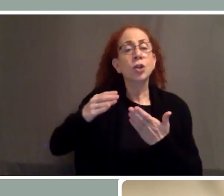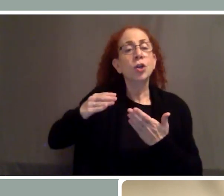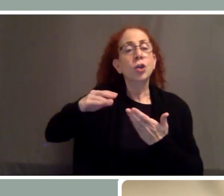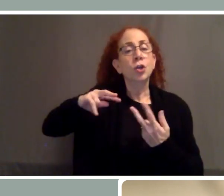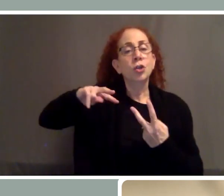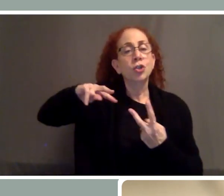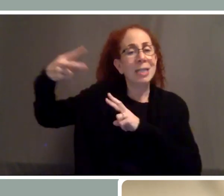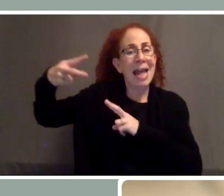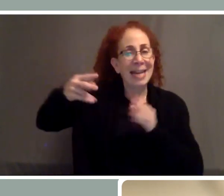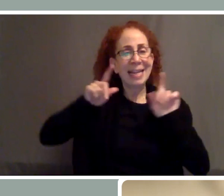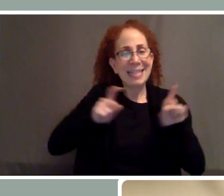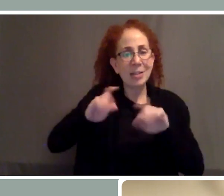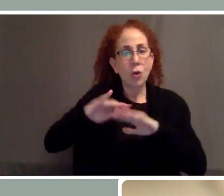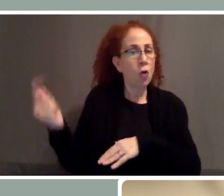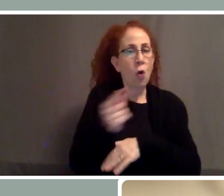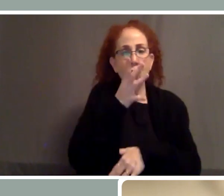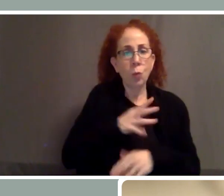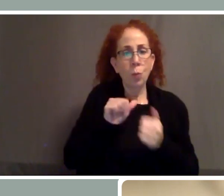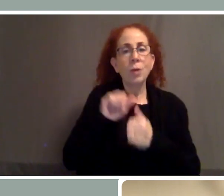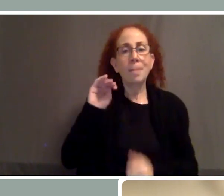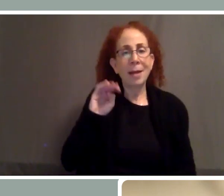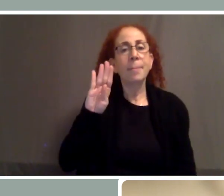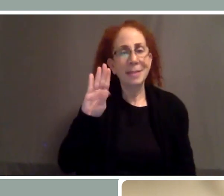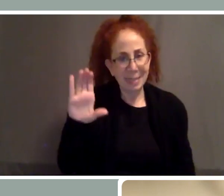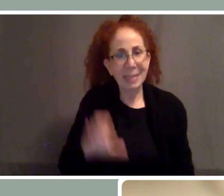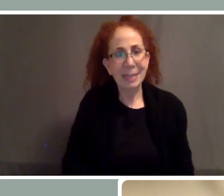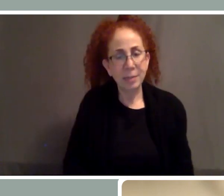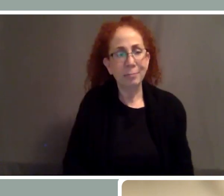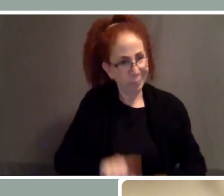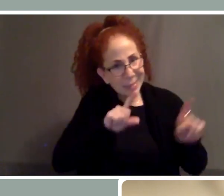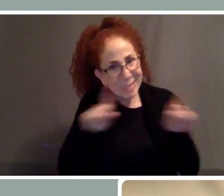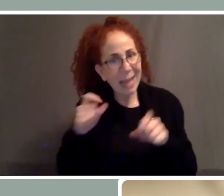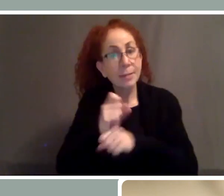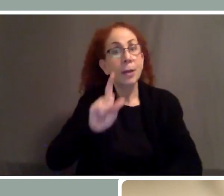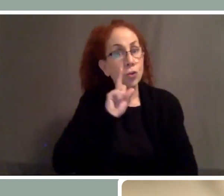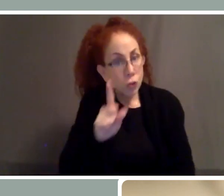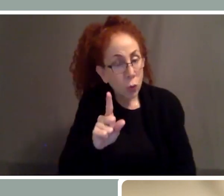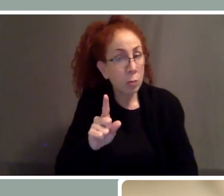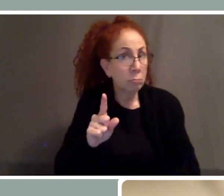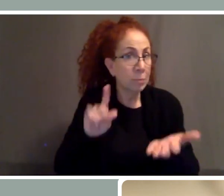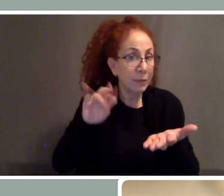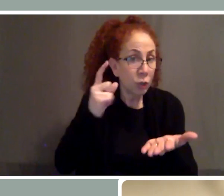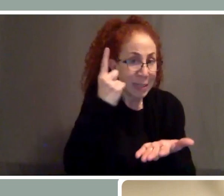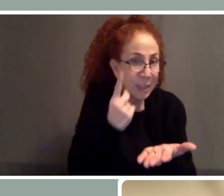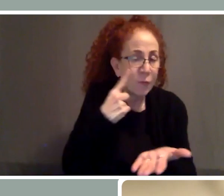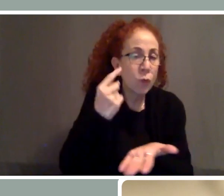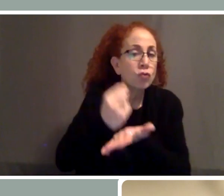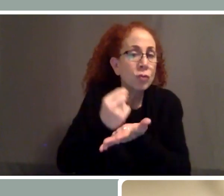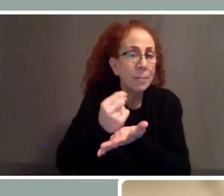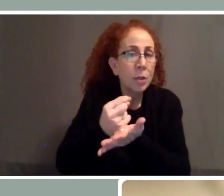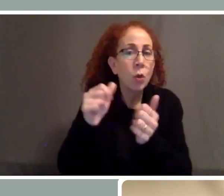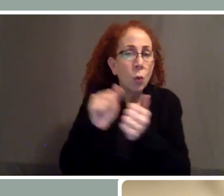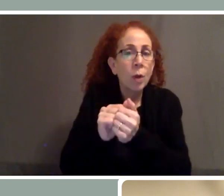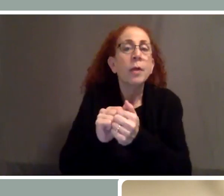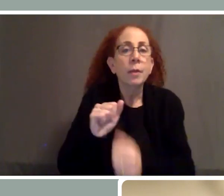on all of those women with metastatic breast cancer, so we can make sure whether they should be considered for treatment with a